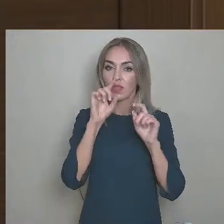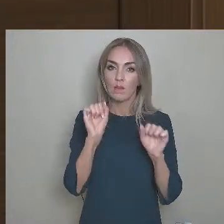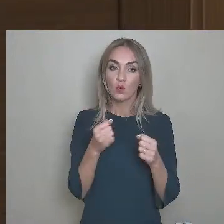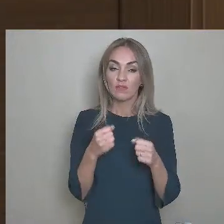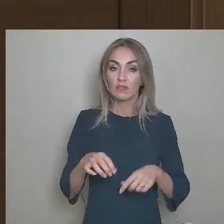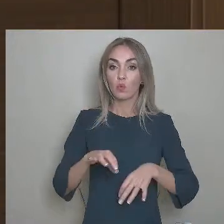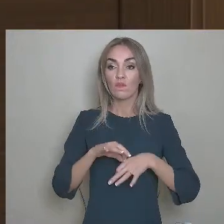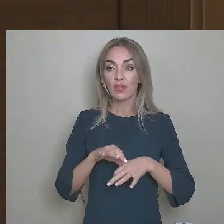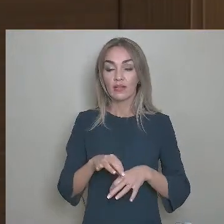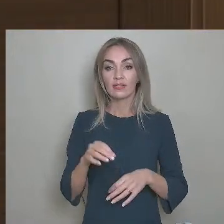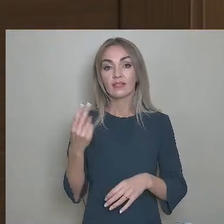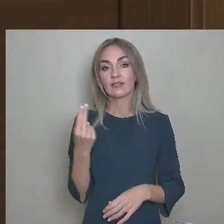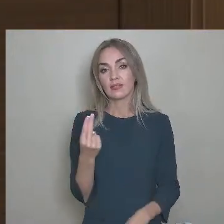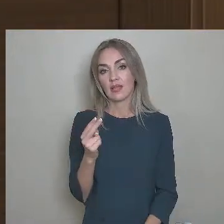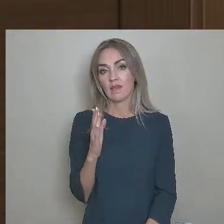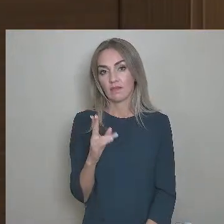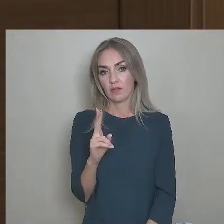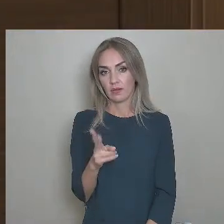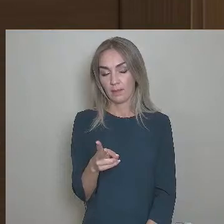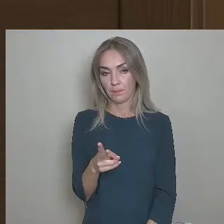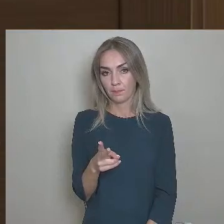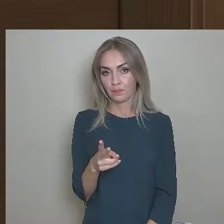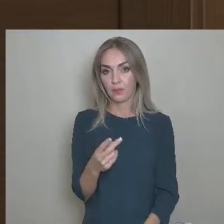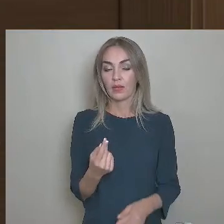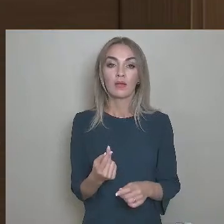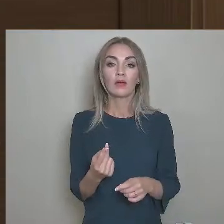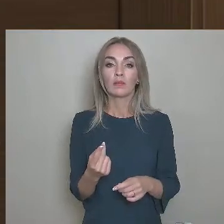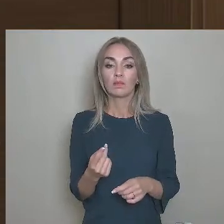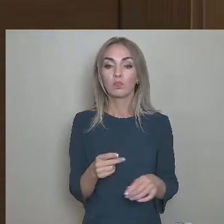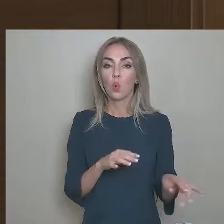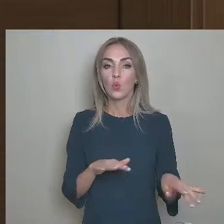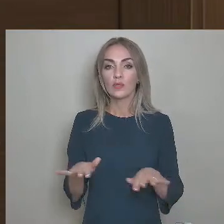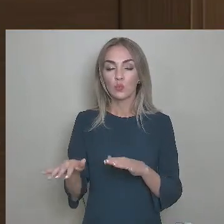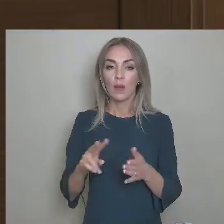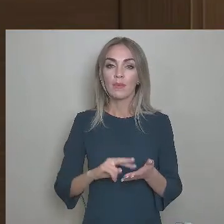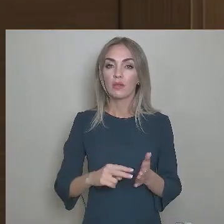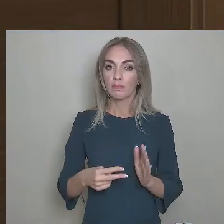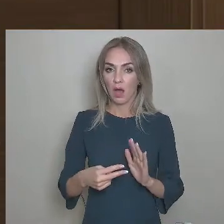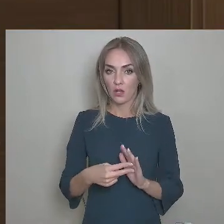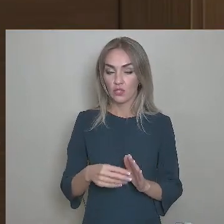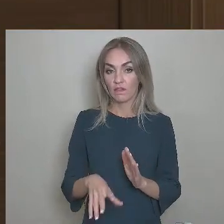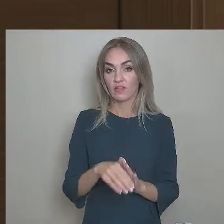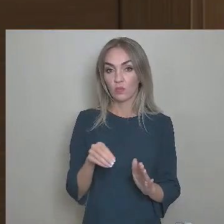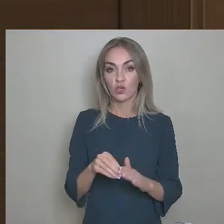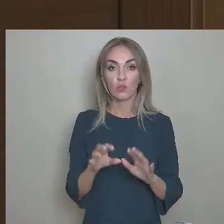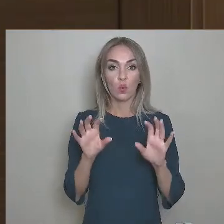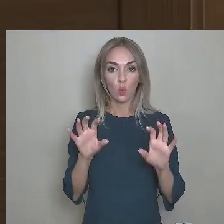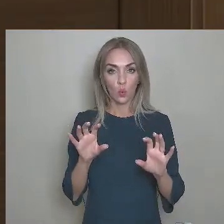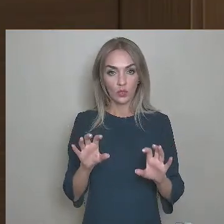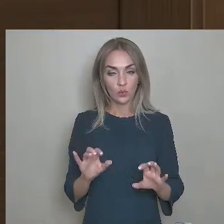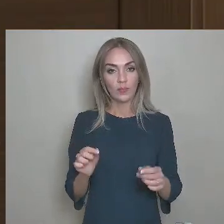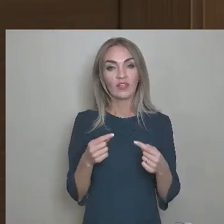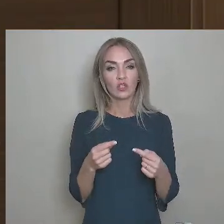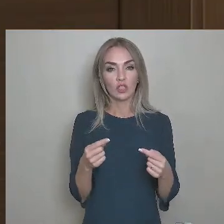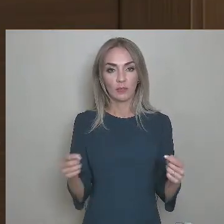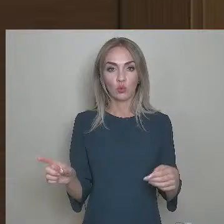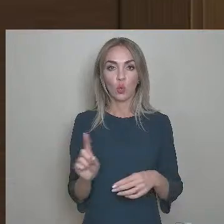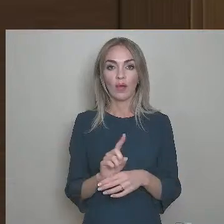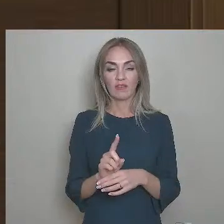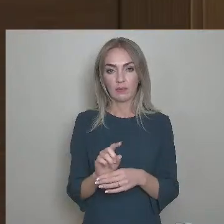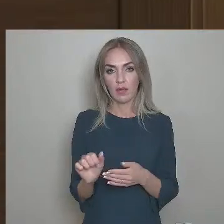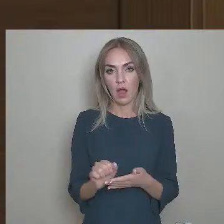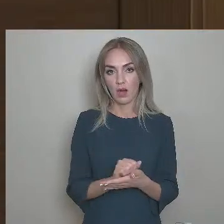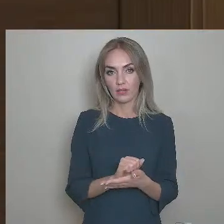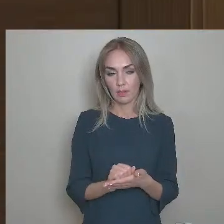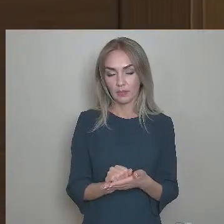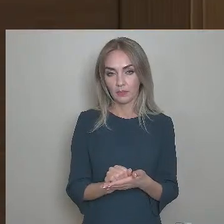but the impossibility to carry out those elections have to be verified by the CEC. The procedure is envisaged